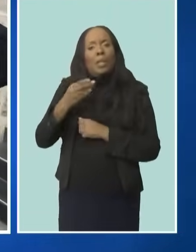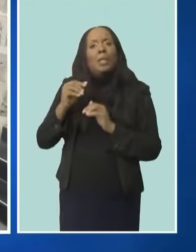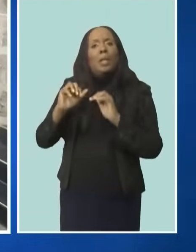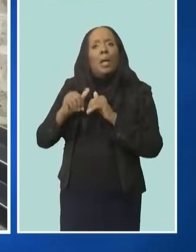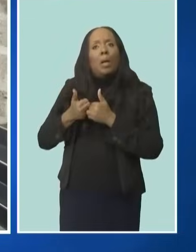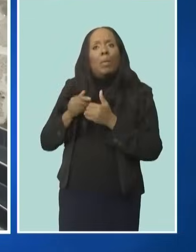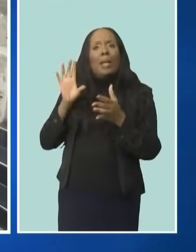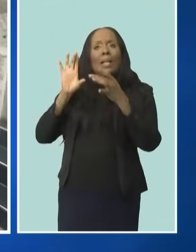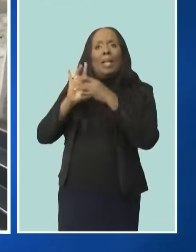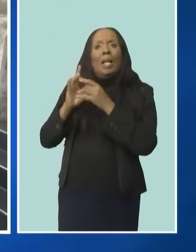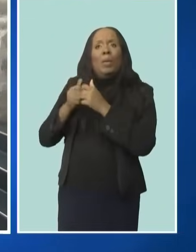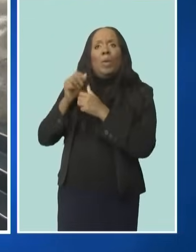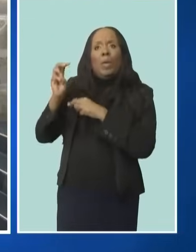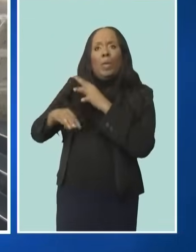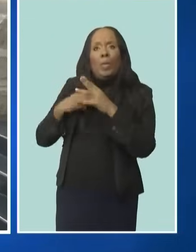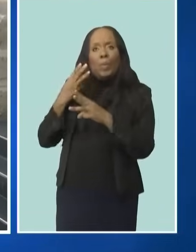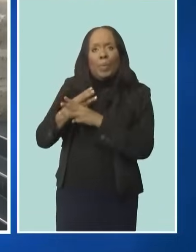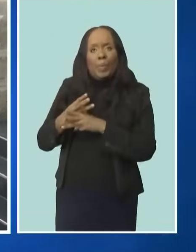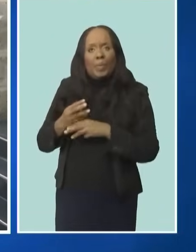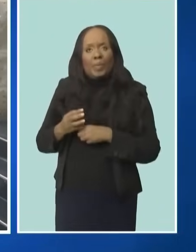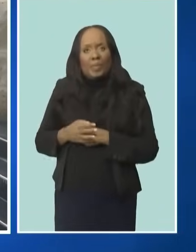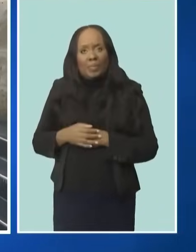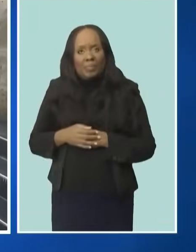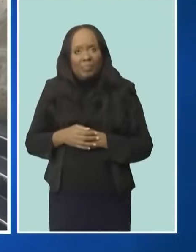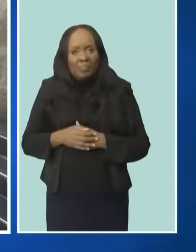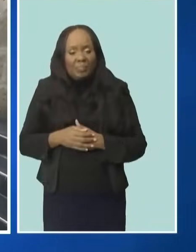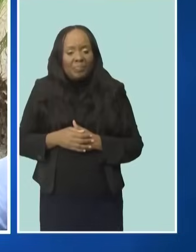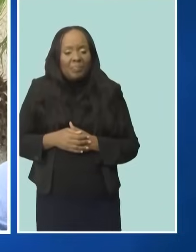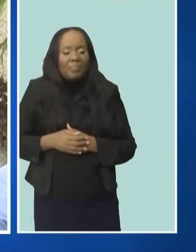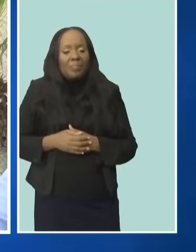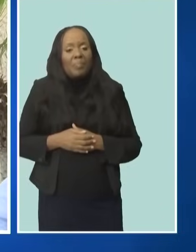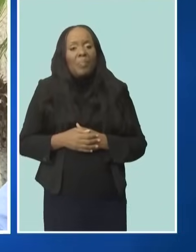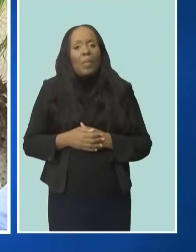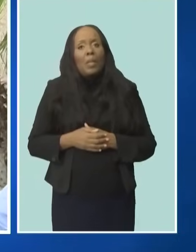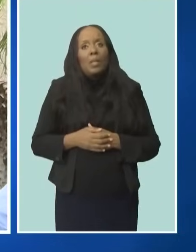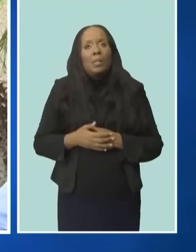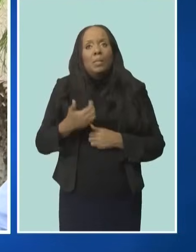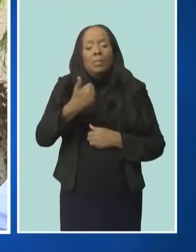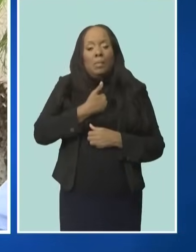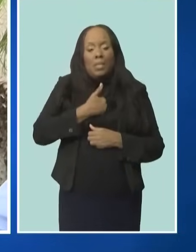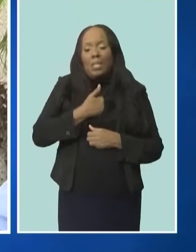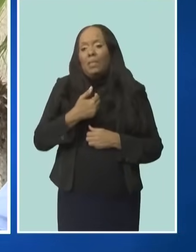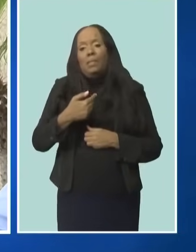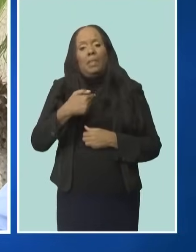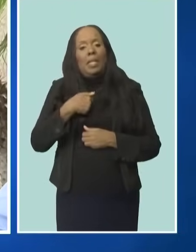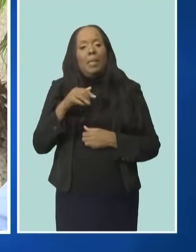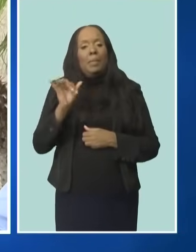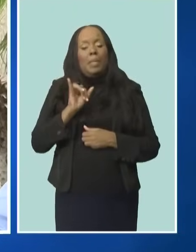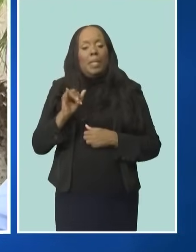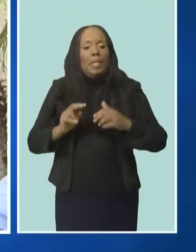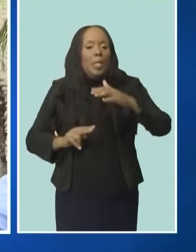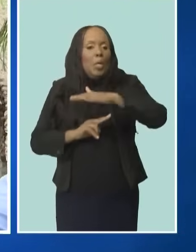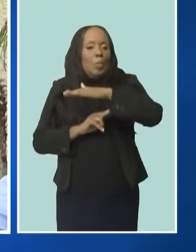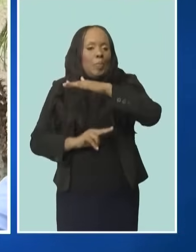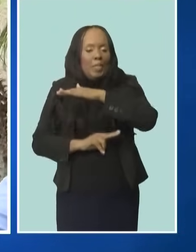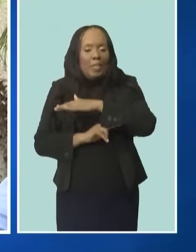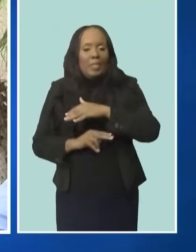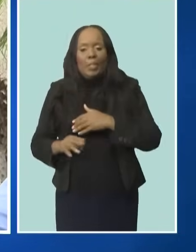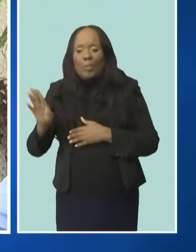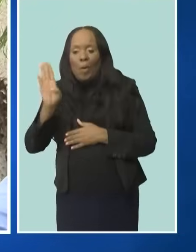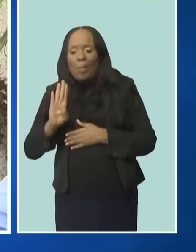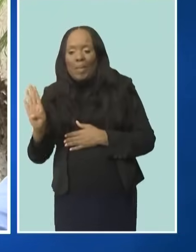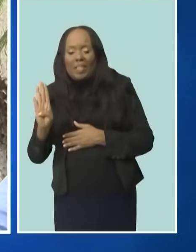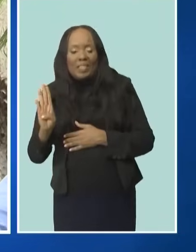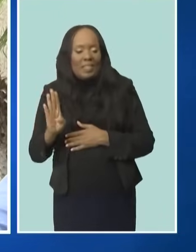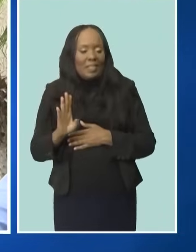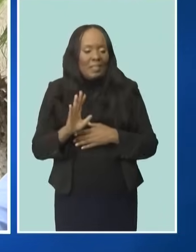global level. As I said in the campaign, I see myself as a natural bridge between our international space and where we're